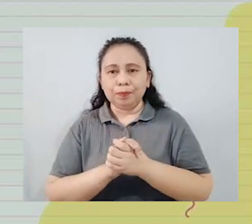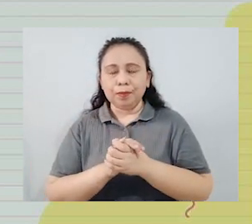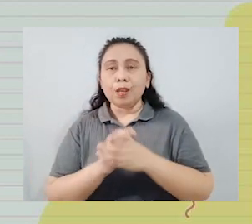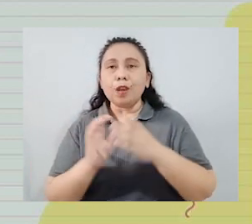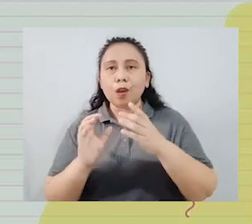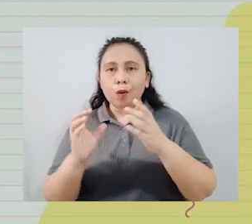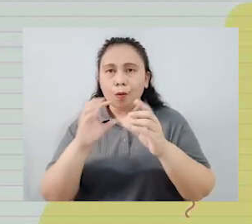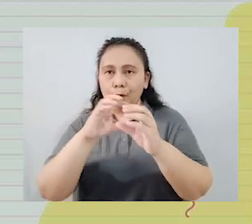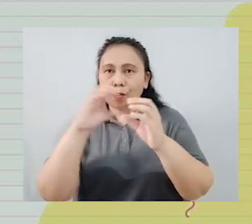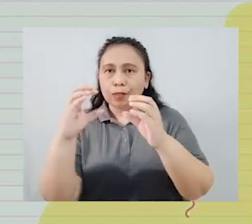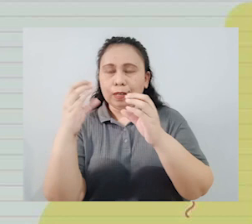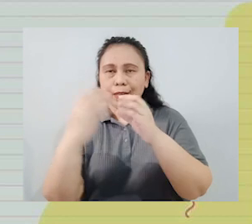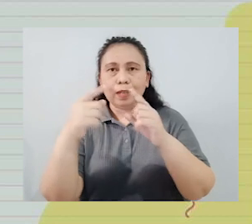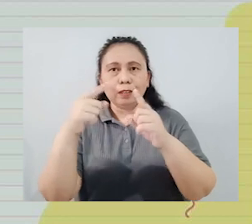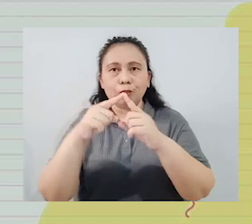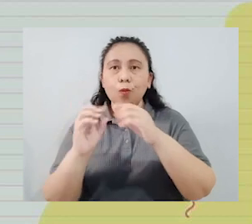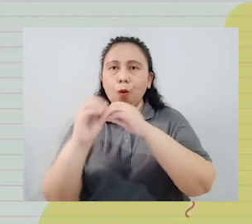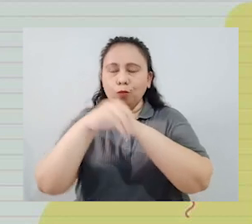continental to oceanic,